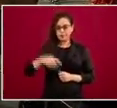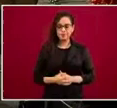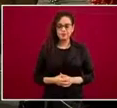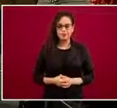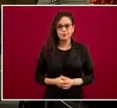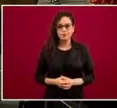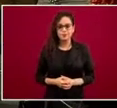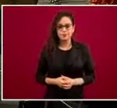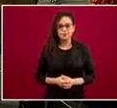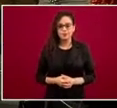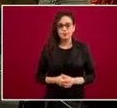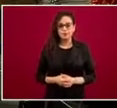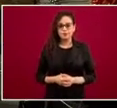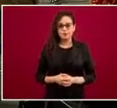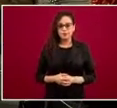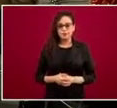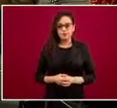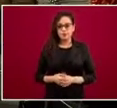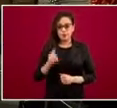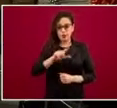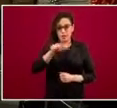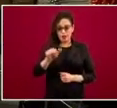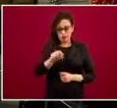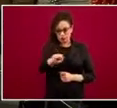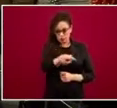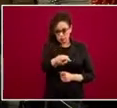the question section.